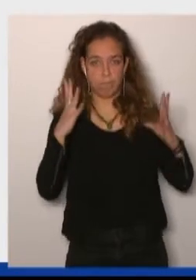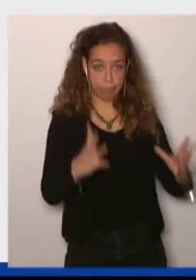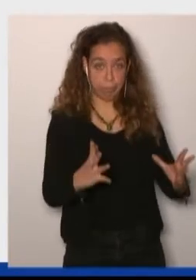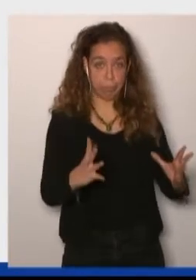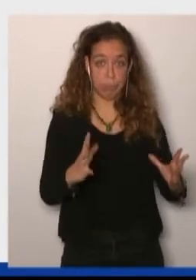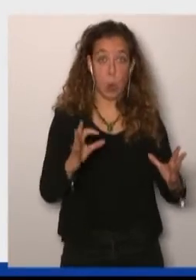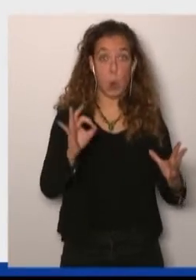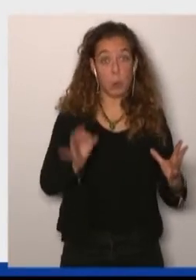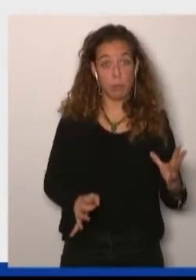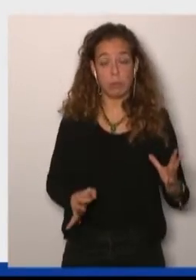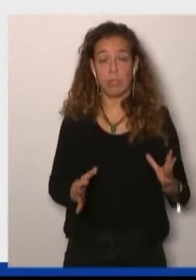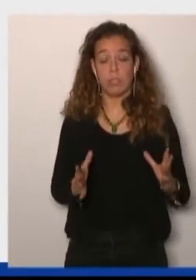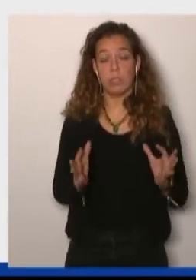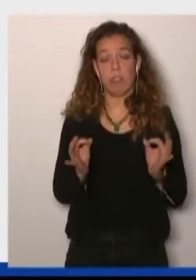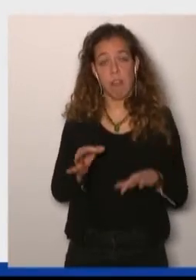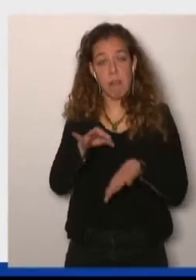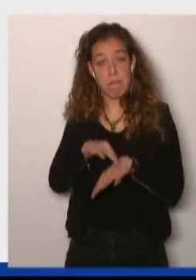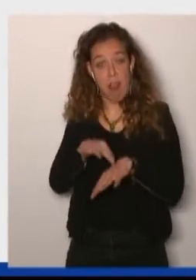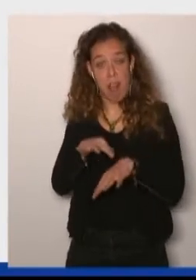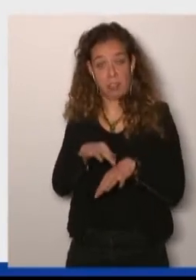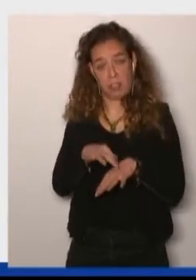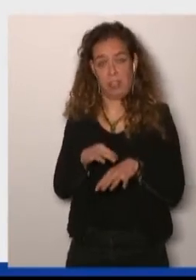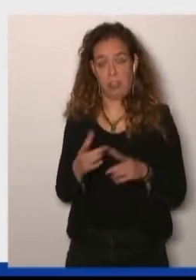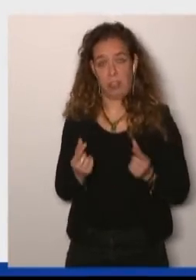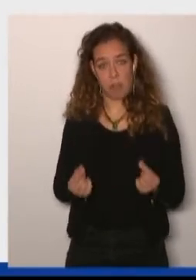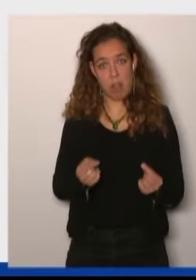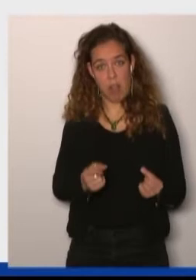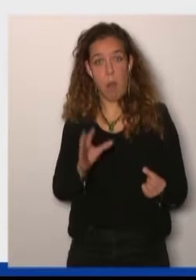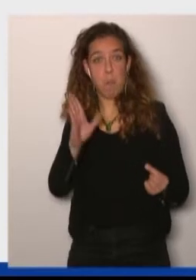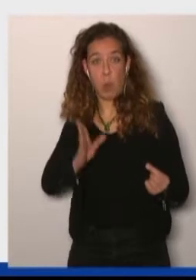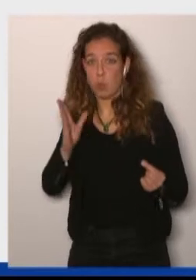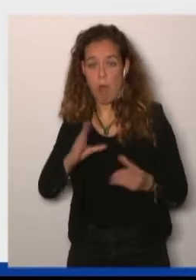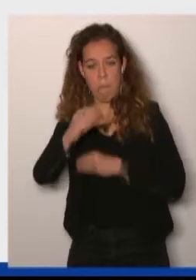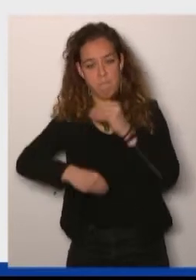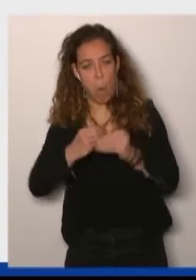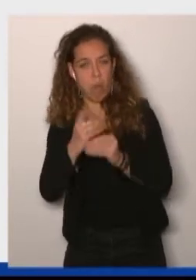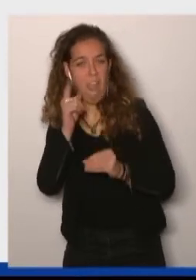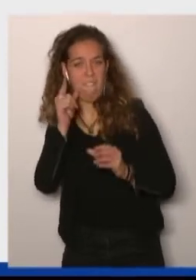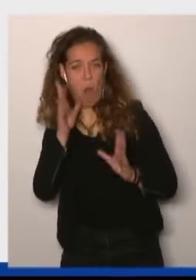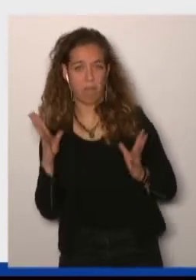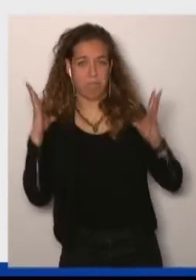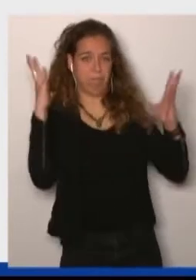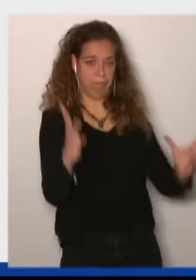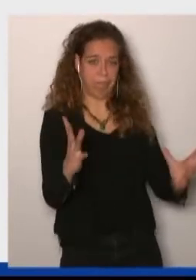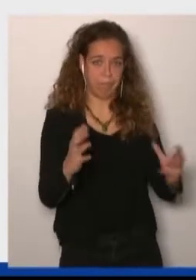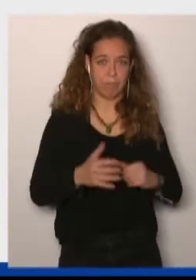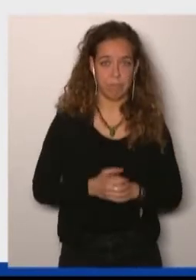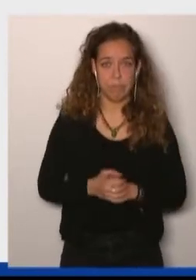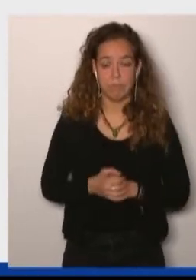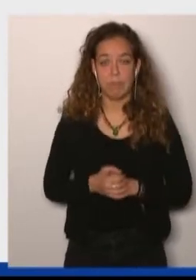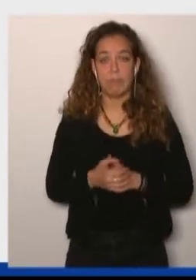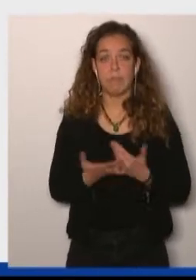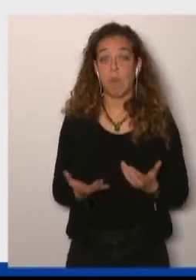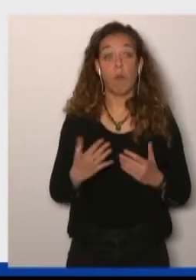a global endeavor, and that our decision-making should not take place in isolation and out of context, while at the